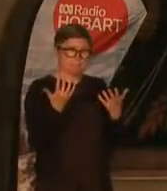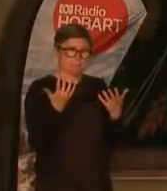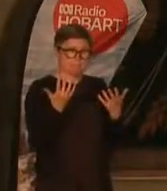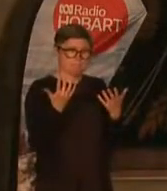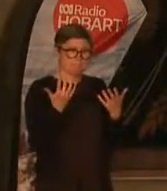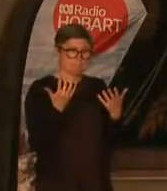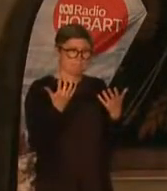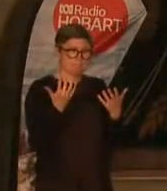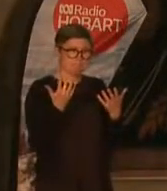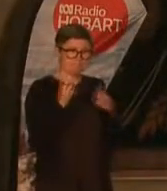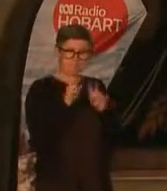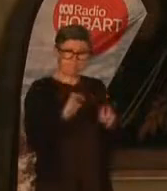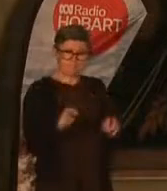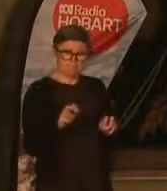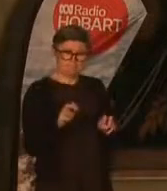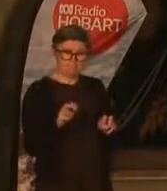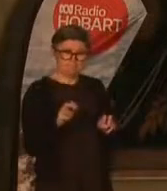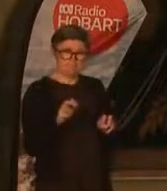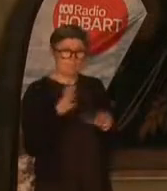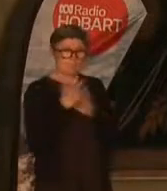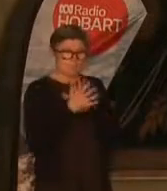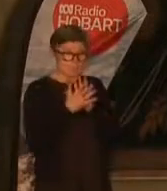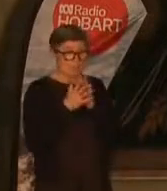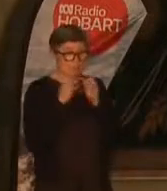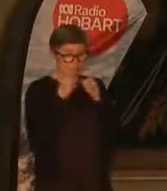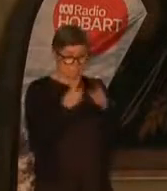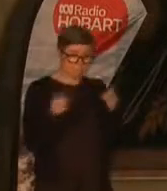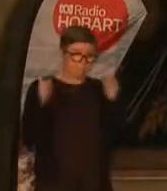I guess, to so that academia